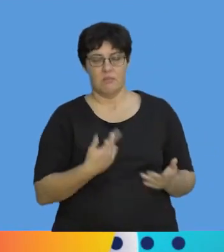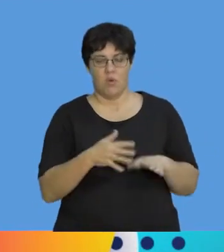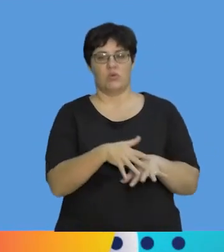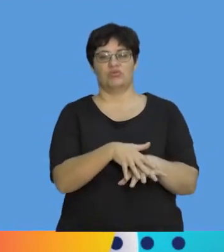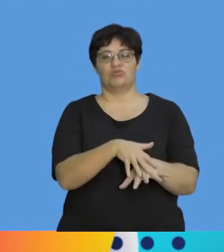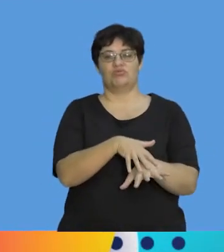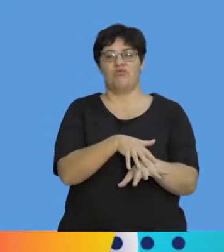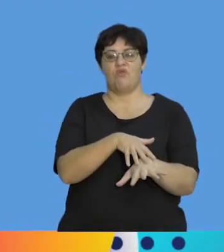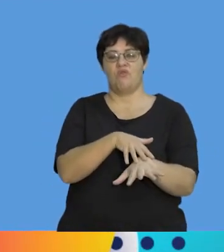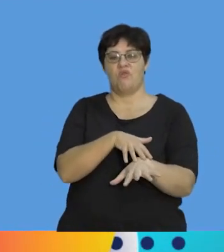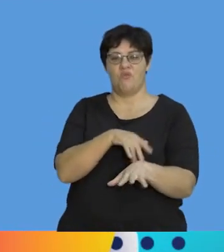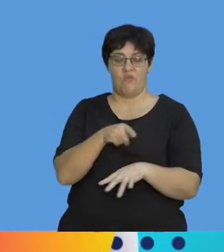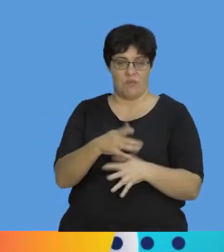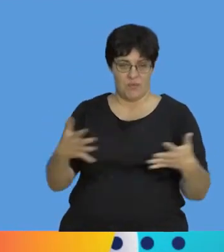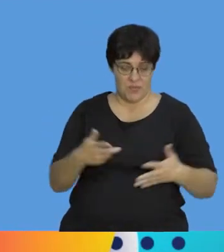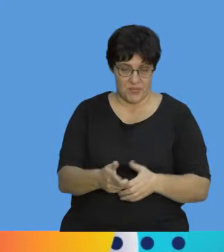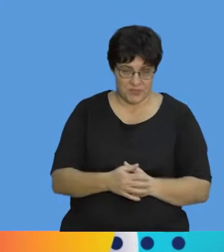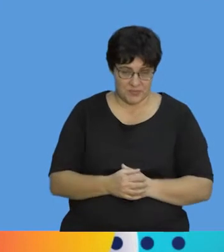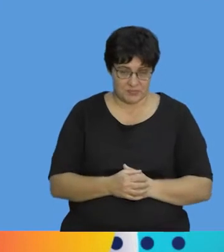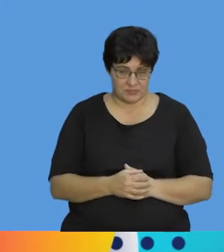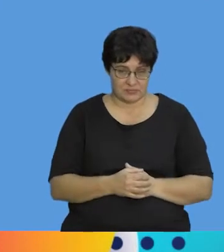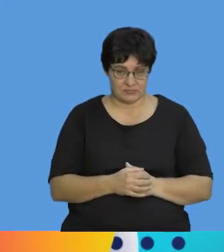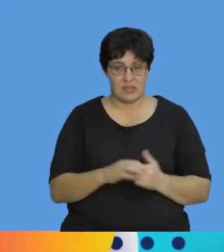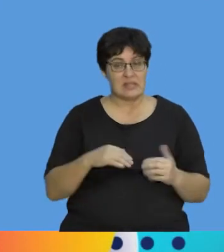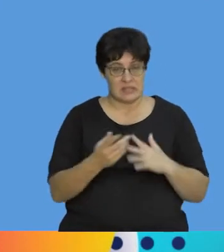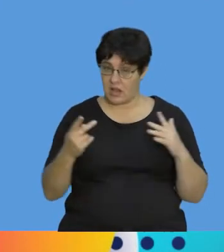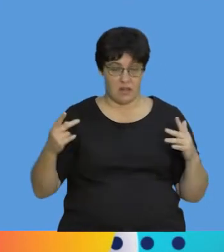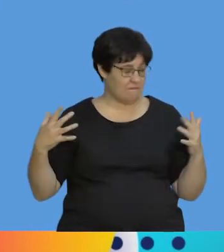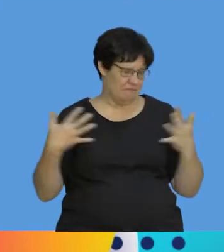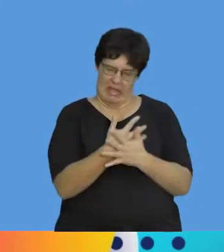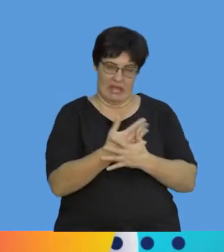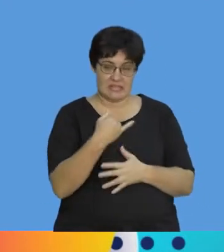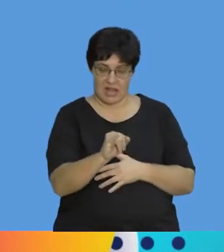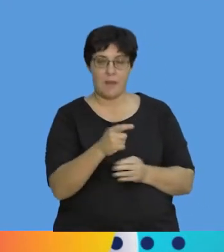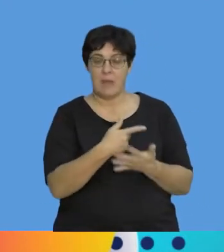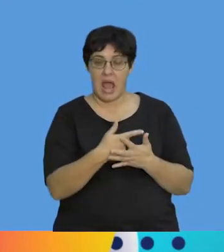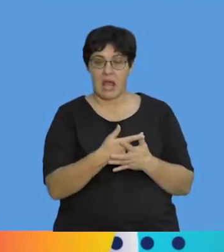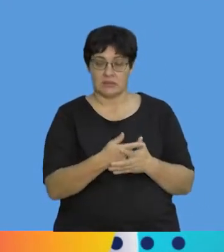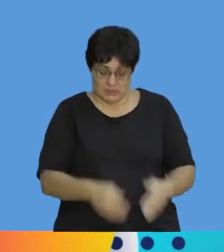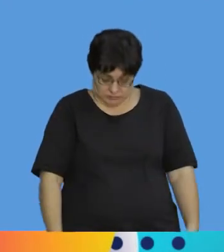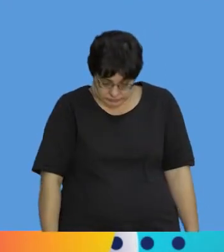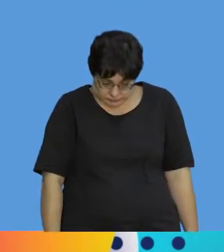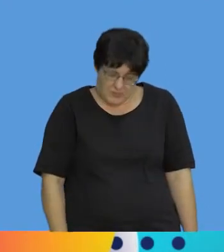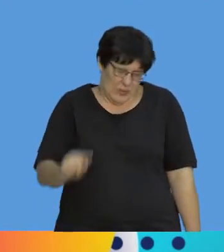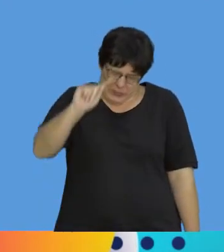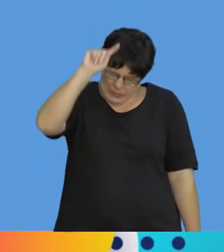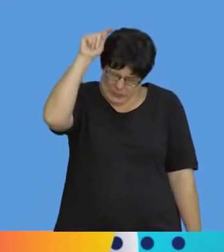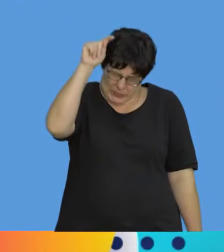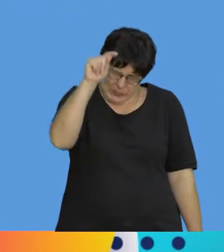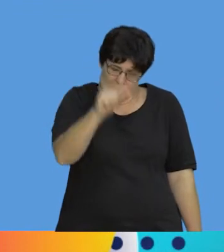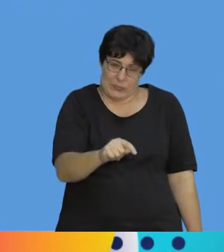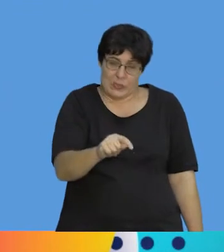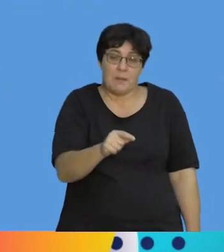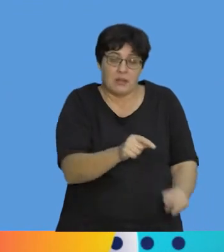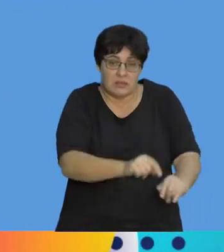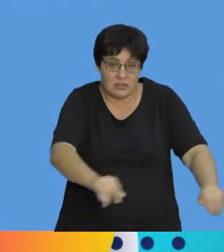It slows them down. Okay, they're still going ridiculously fast, but it slows them down. And it's how all